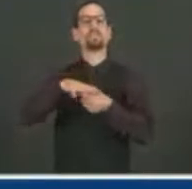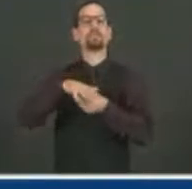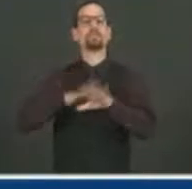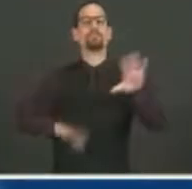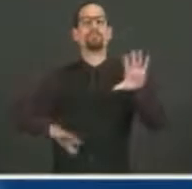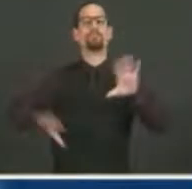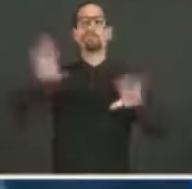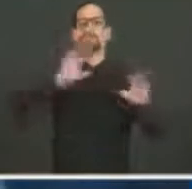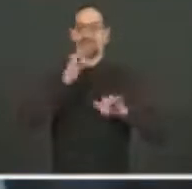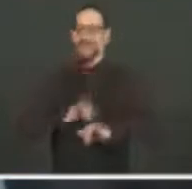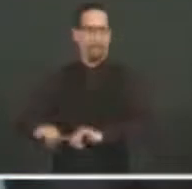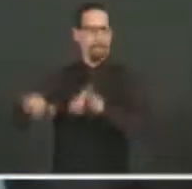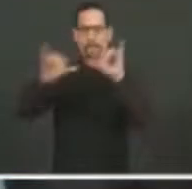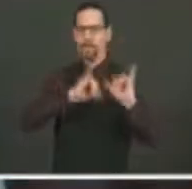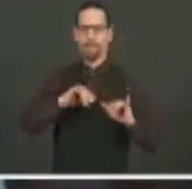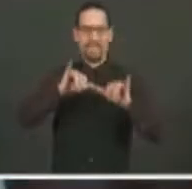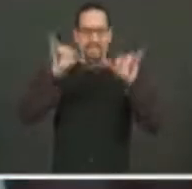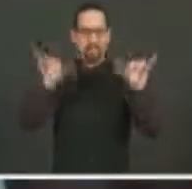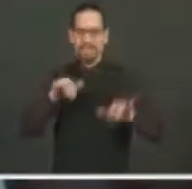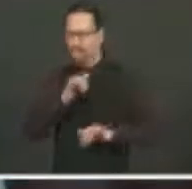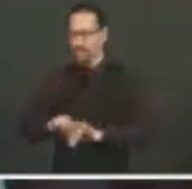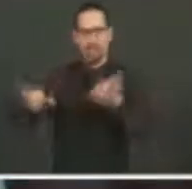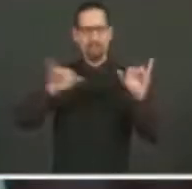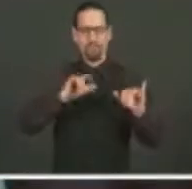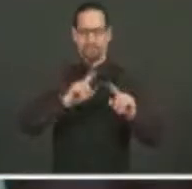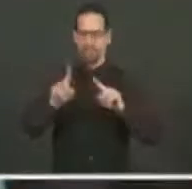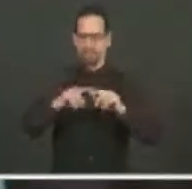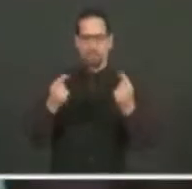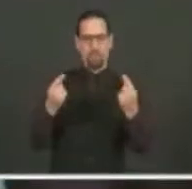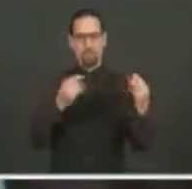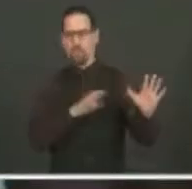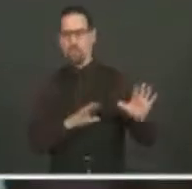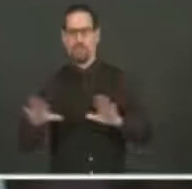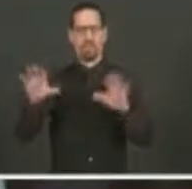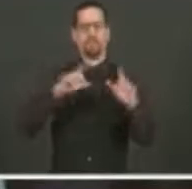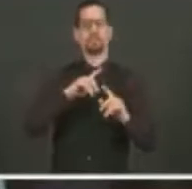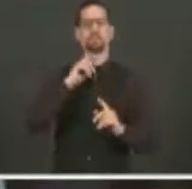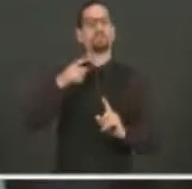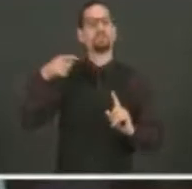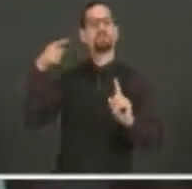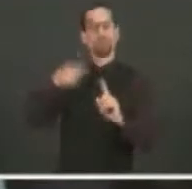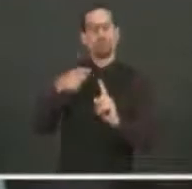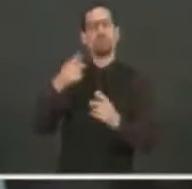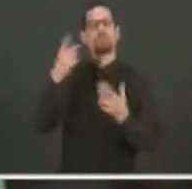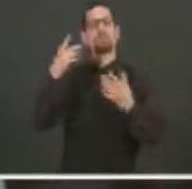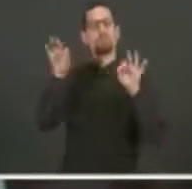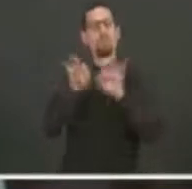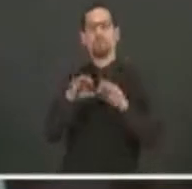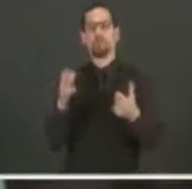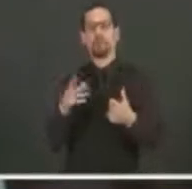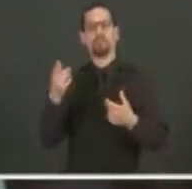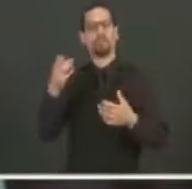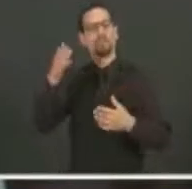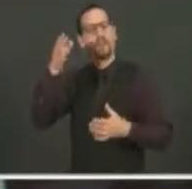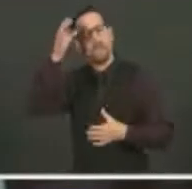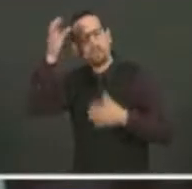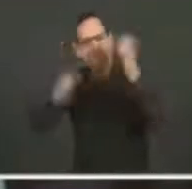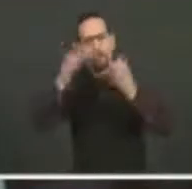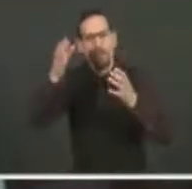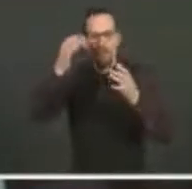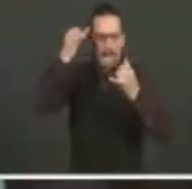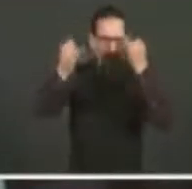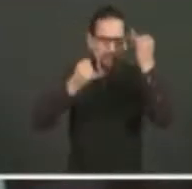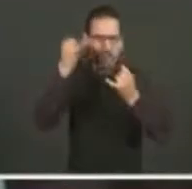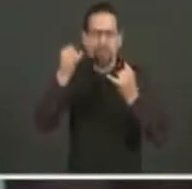situation-specific guidance, there are going to be many other just practical and common sense measures that we are going to suggest to